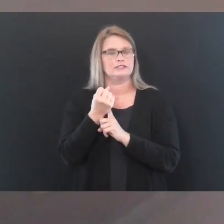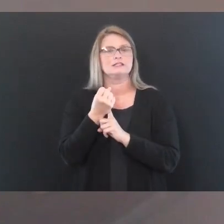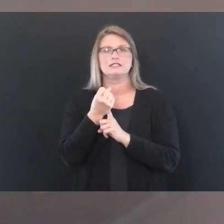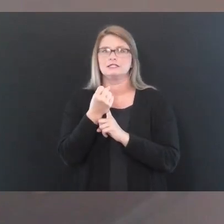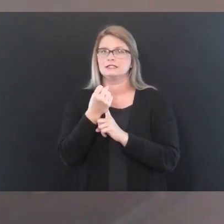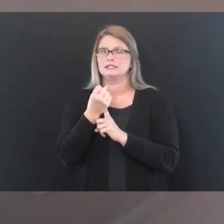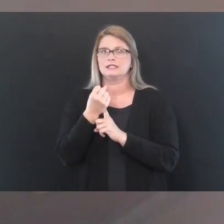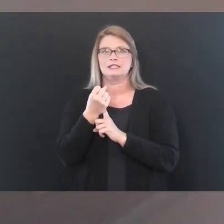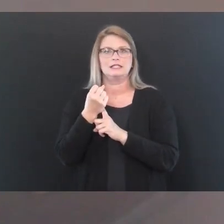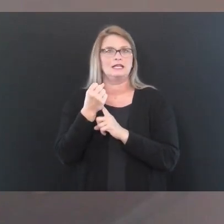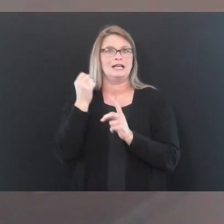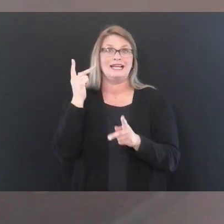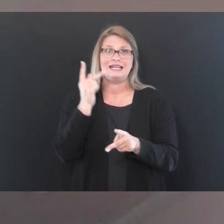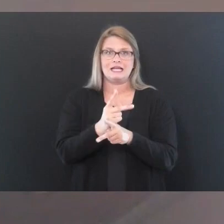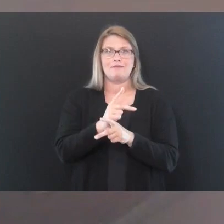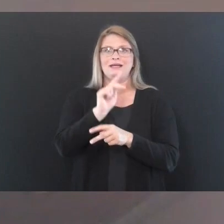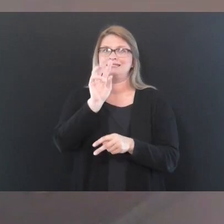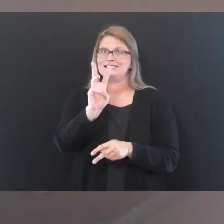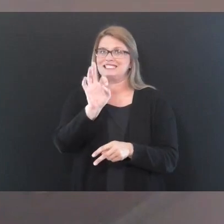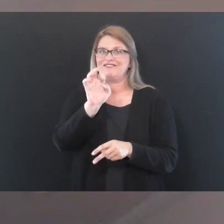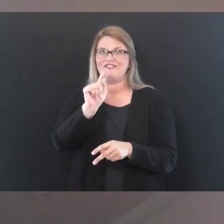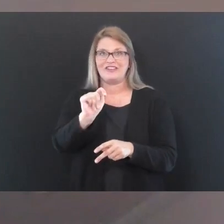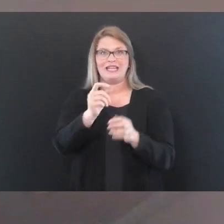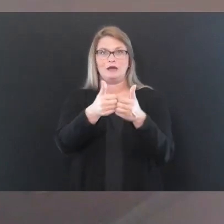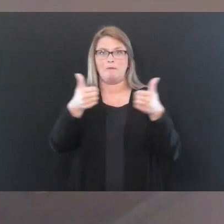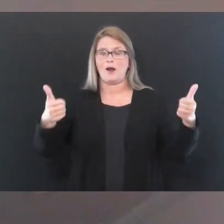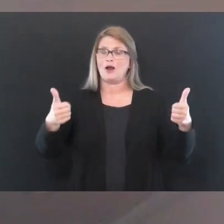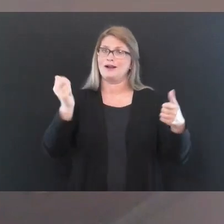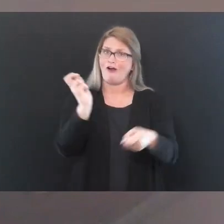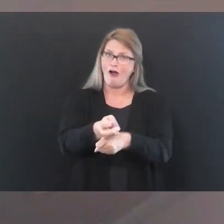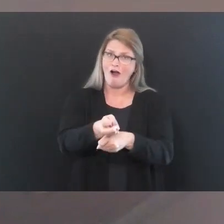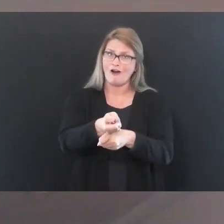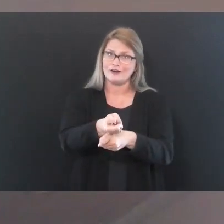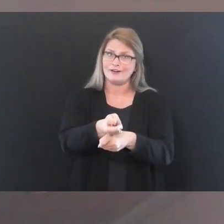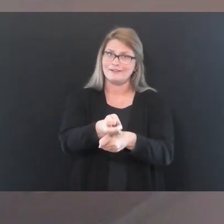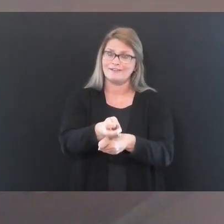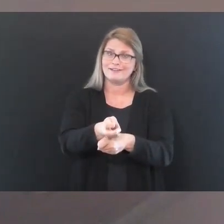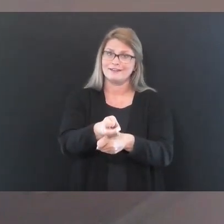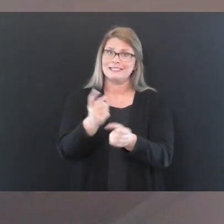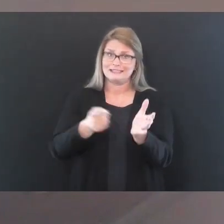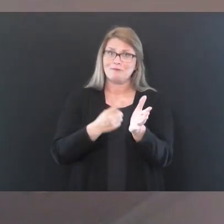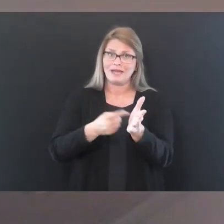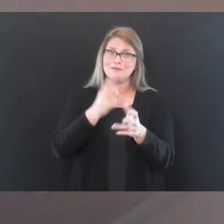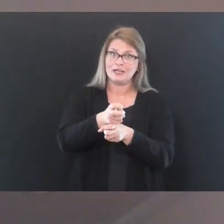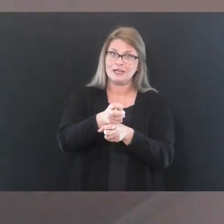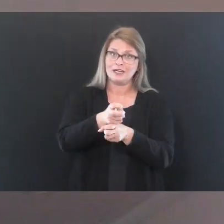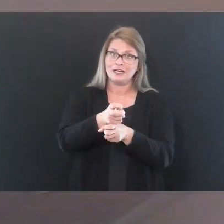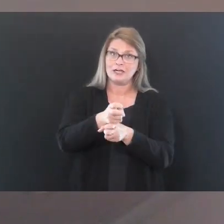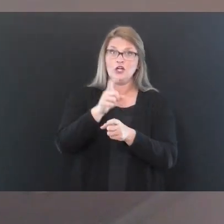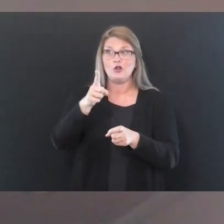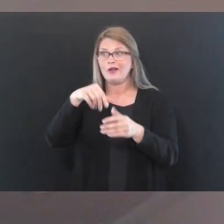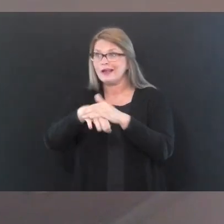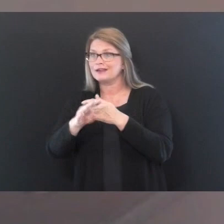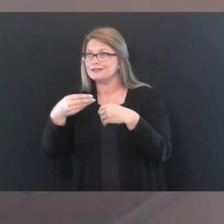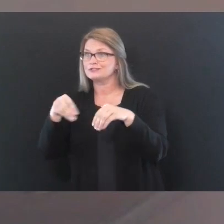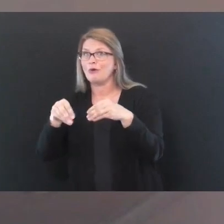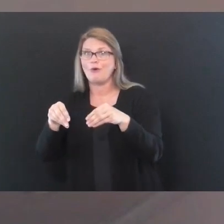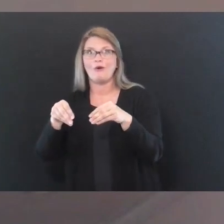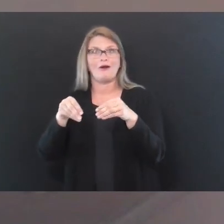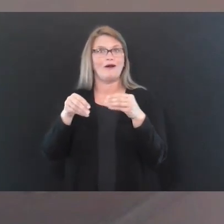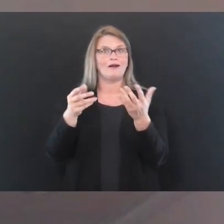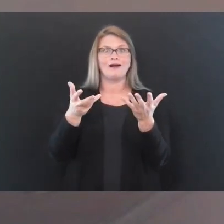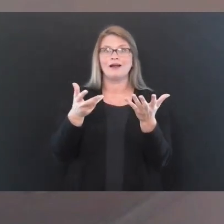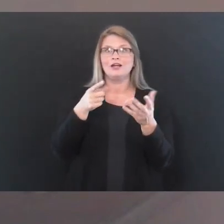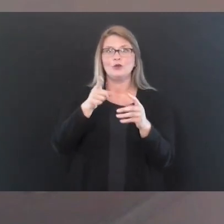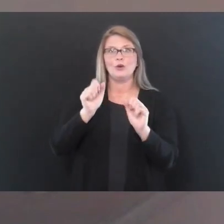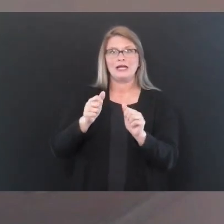that keeping 6 feet away from each other is going to be really hard. And when you're in the grocery store, even though you can stay